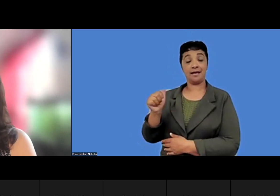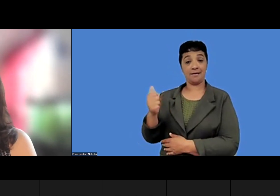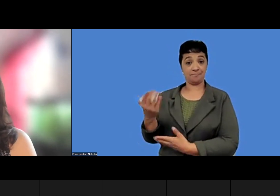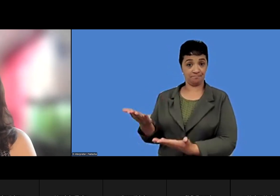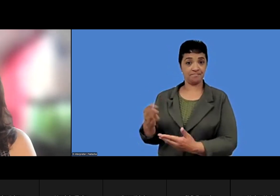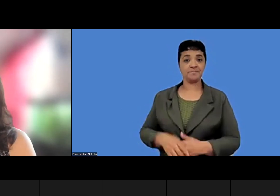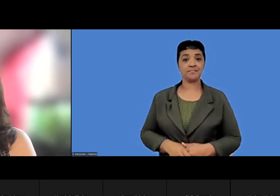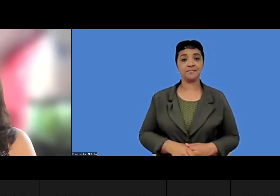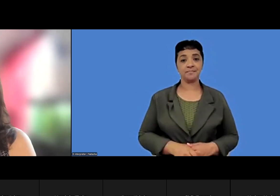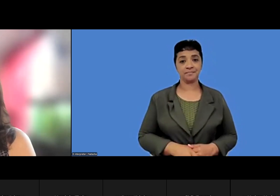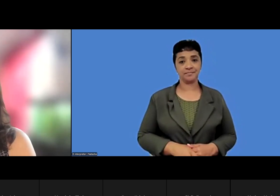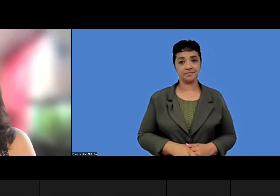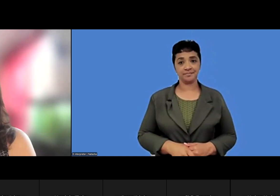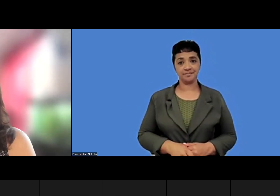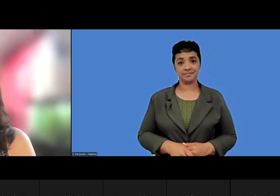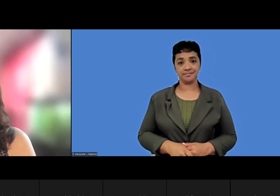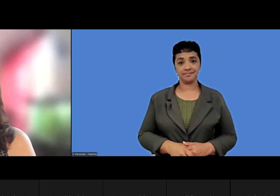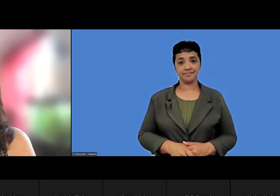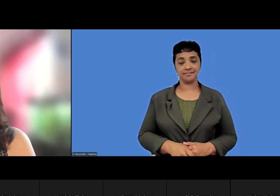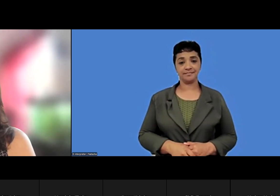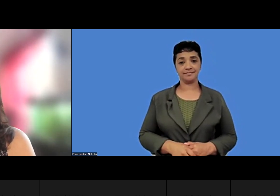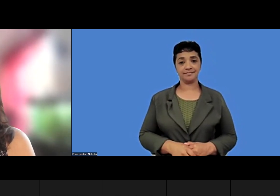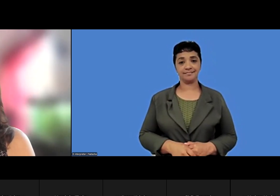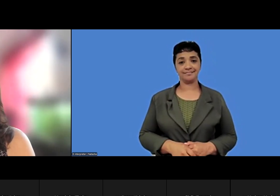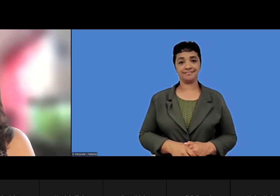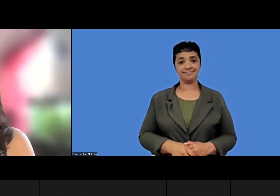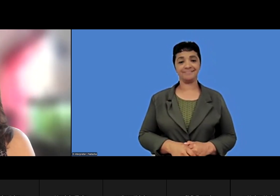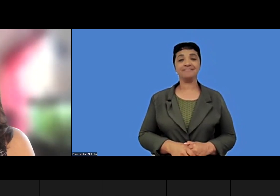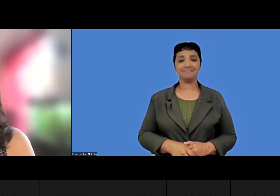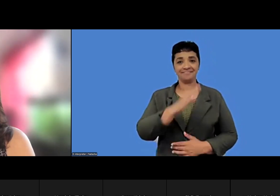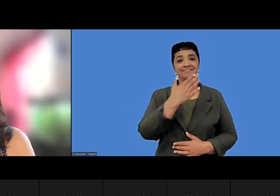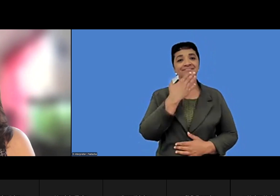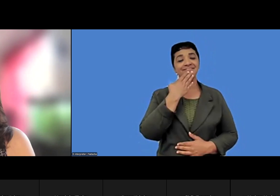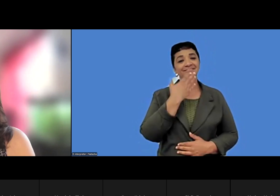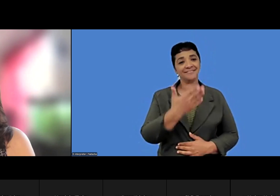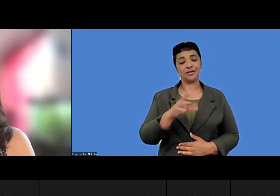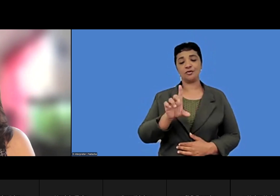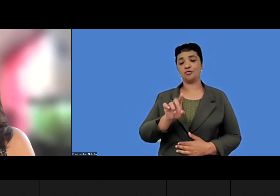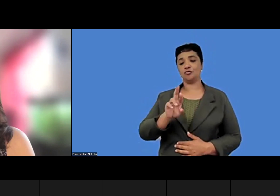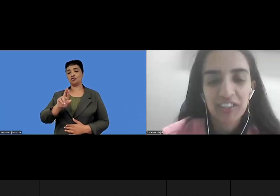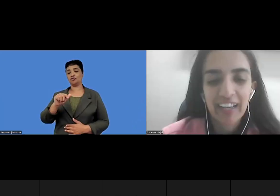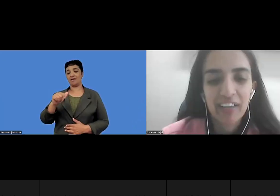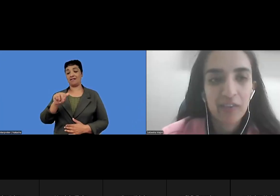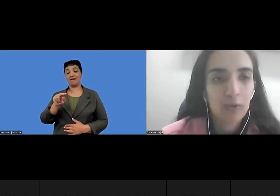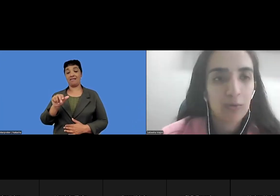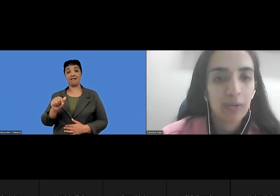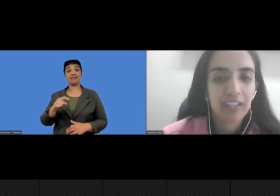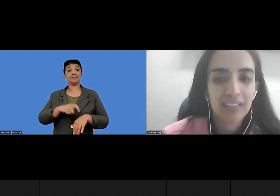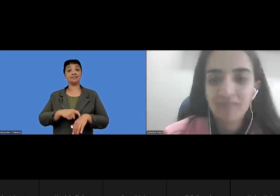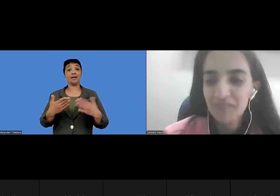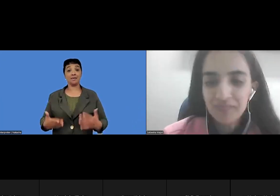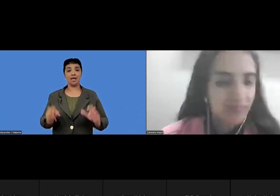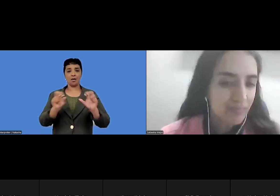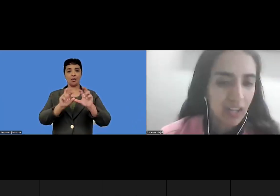Okay, thank you so much, Dragana. This brings us to the end of our